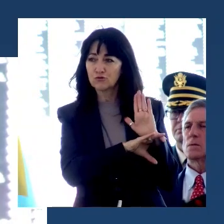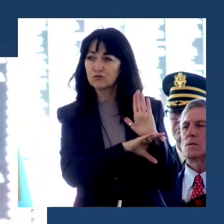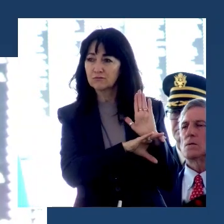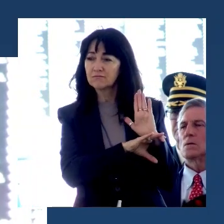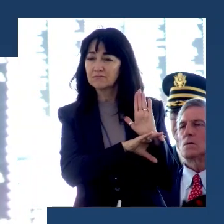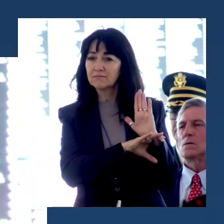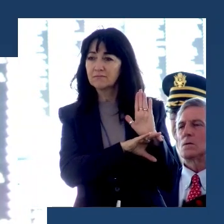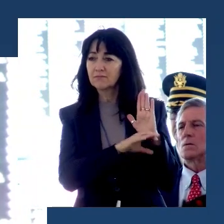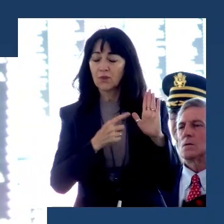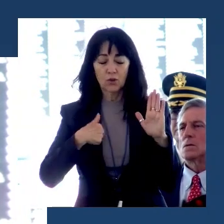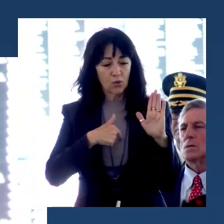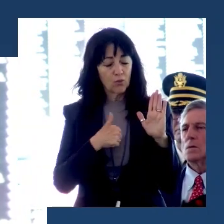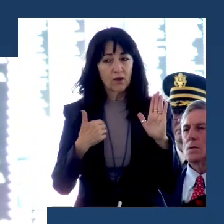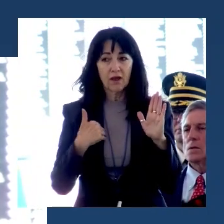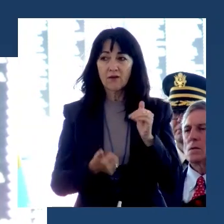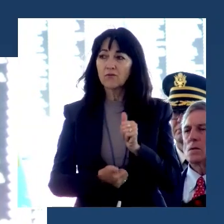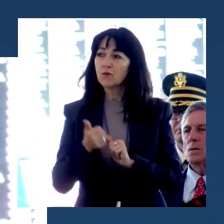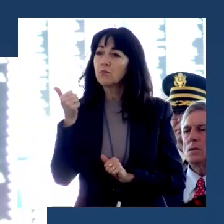most